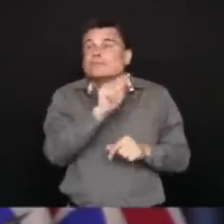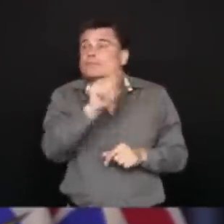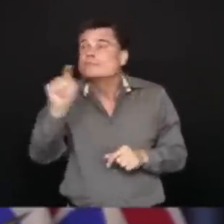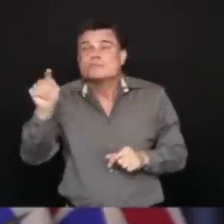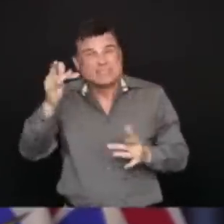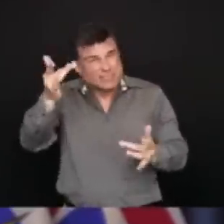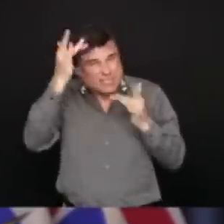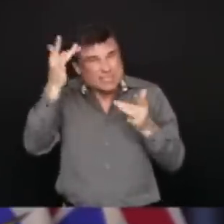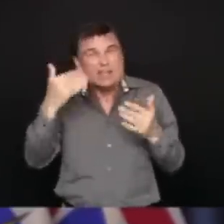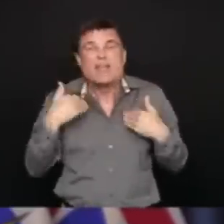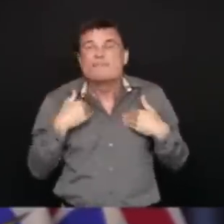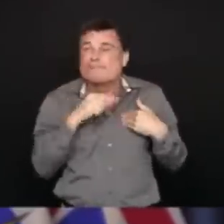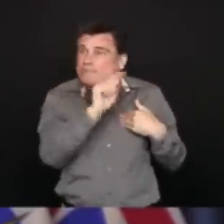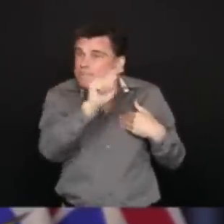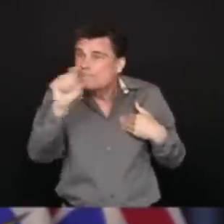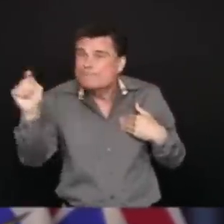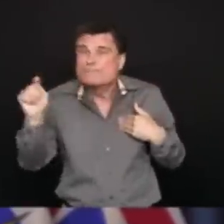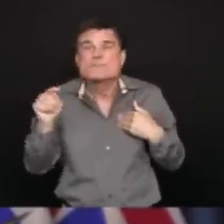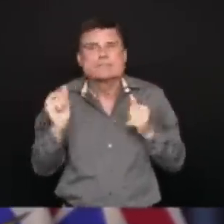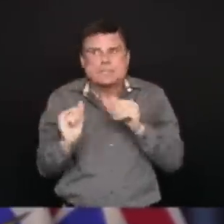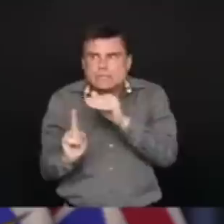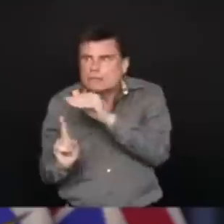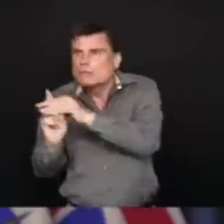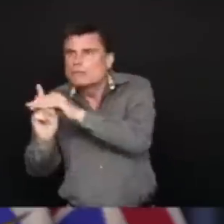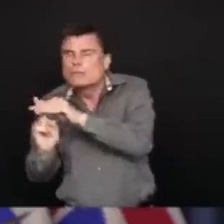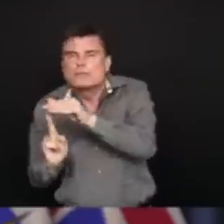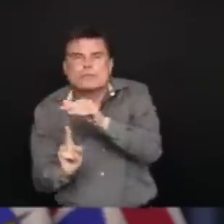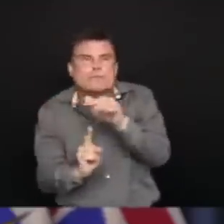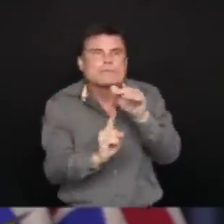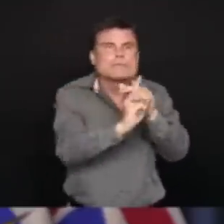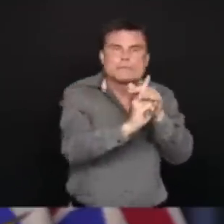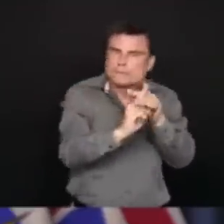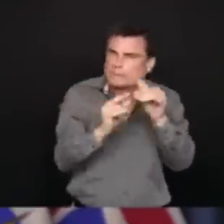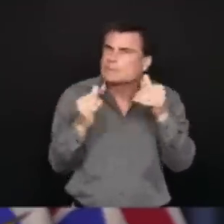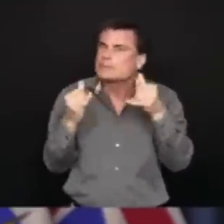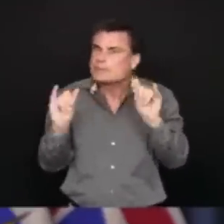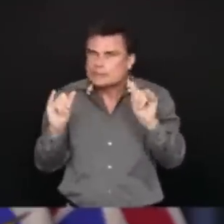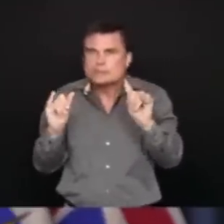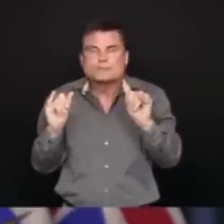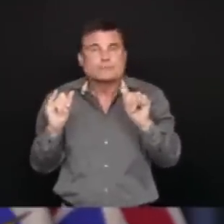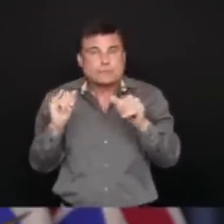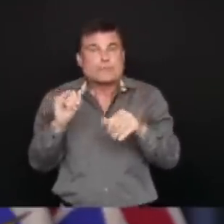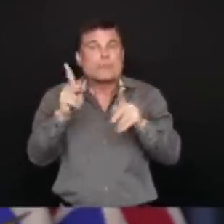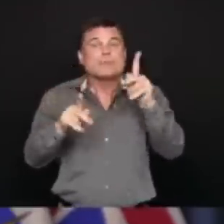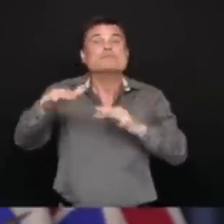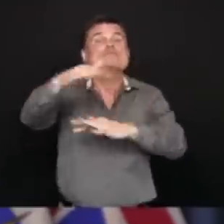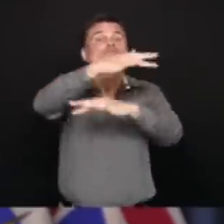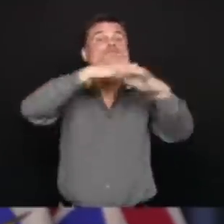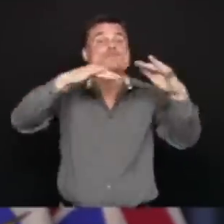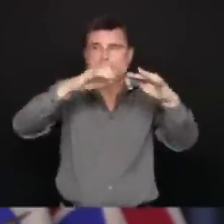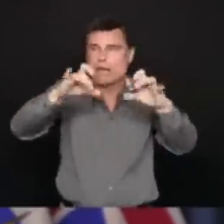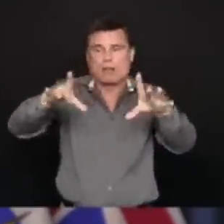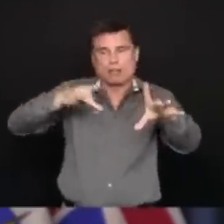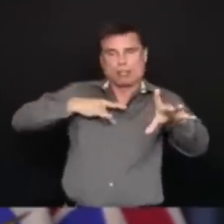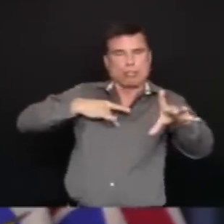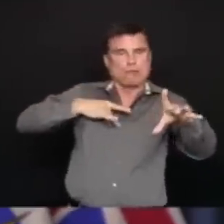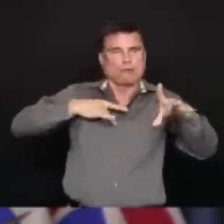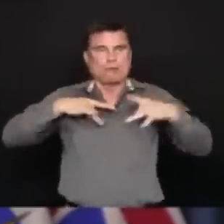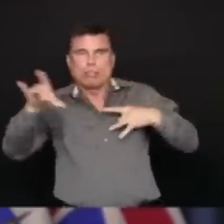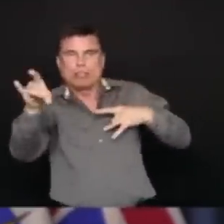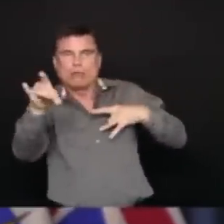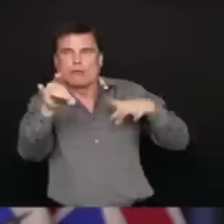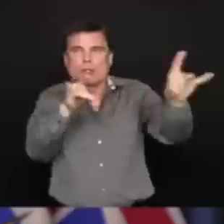And so we are not at the point yet where we can let up our guard. The storm is still raging, and you